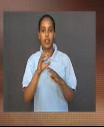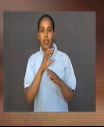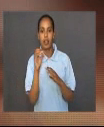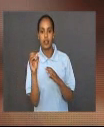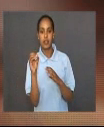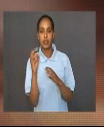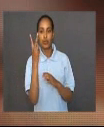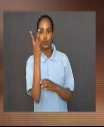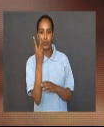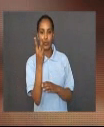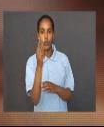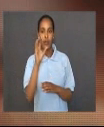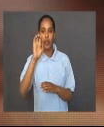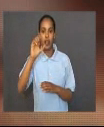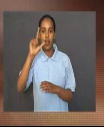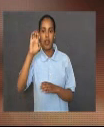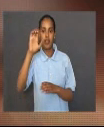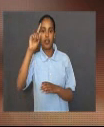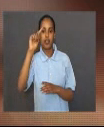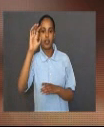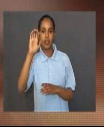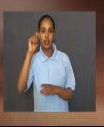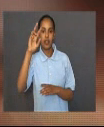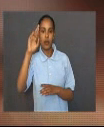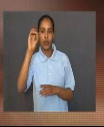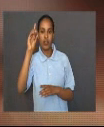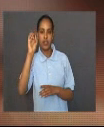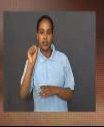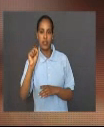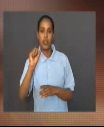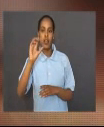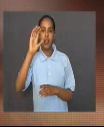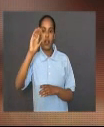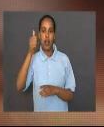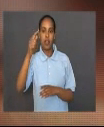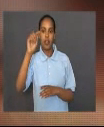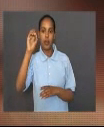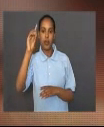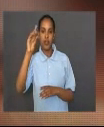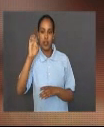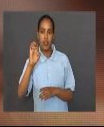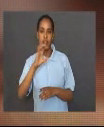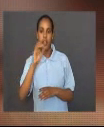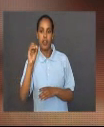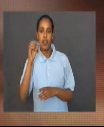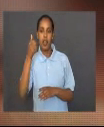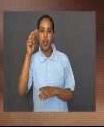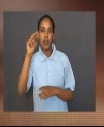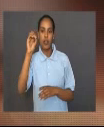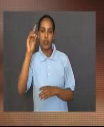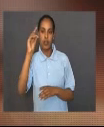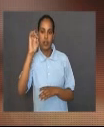and two electrodes, being a cathode and